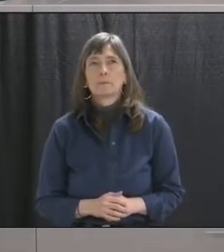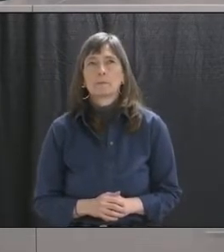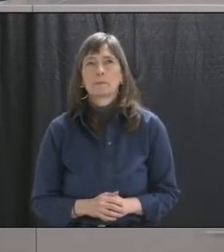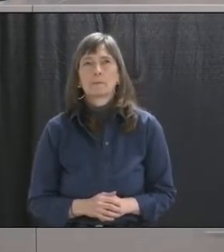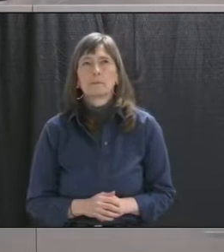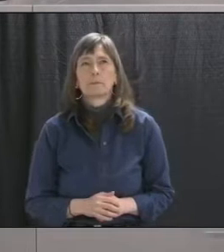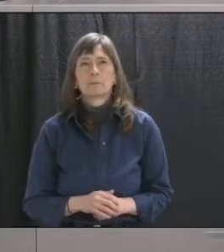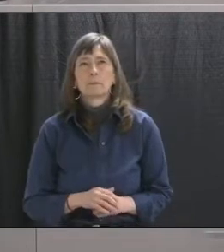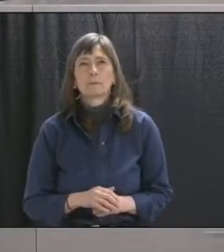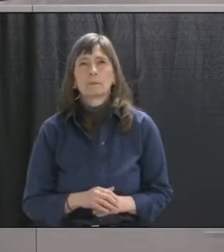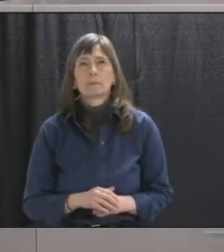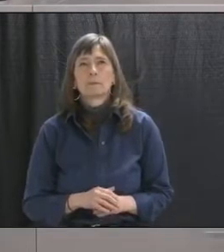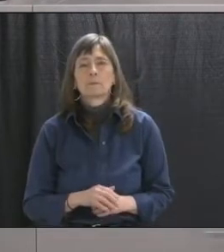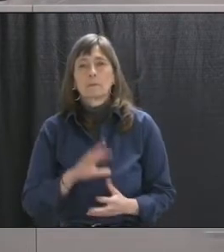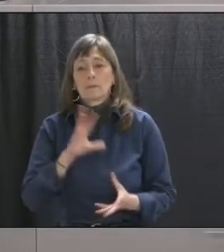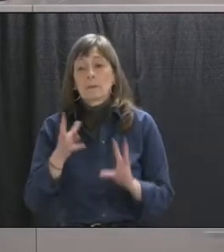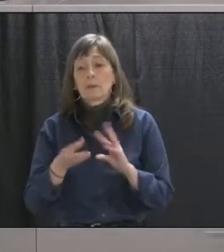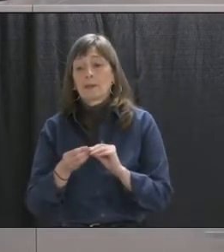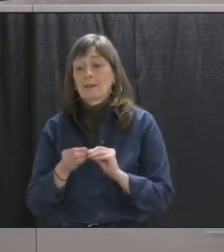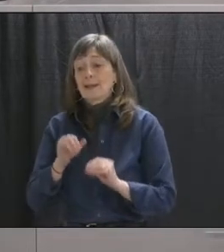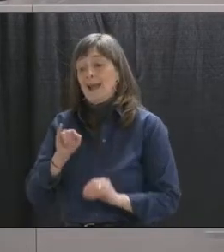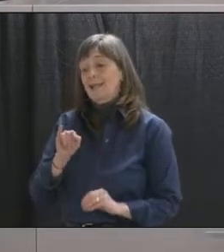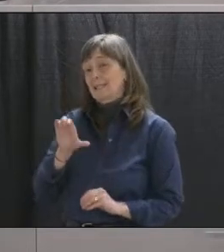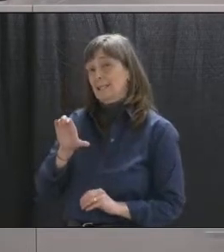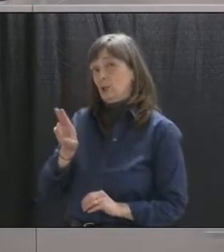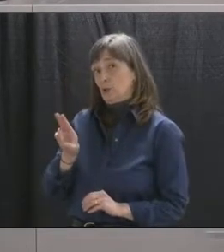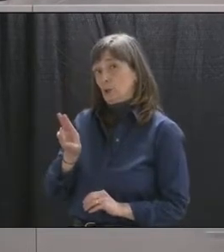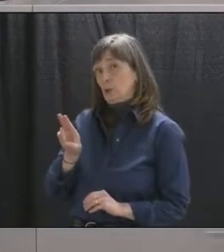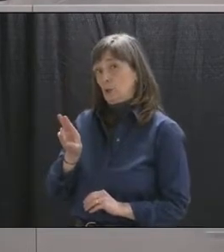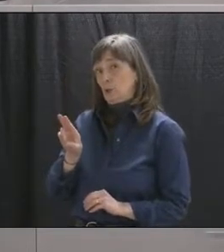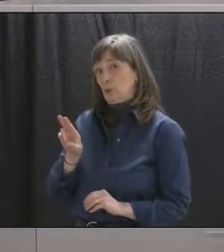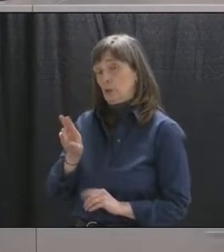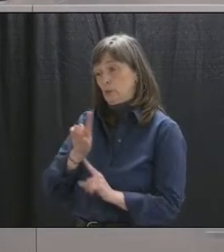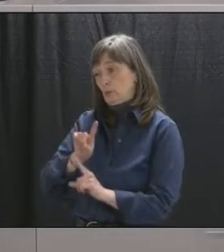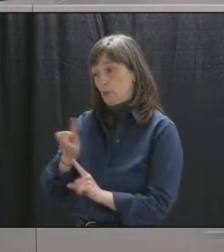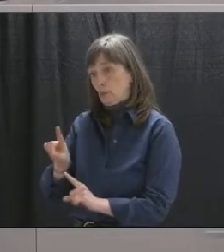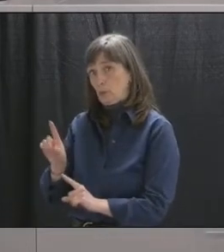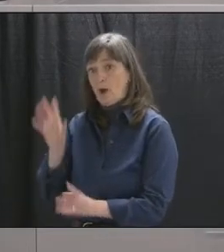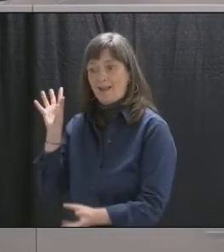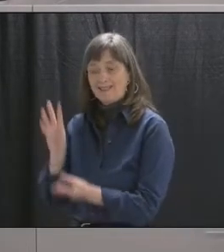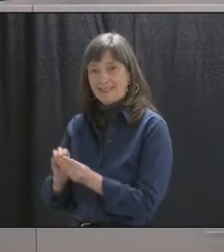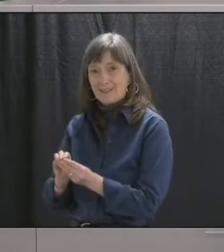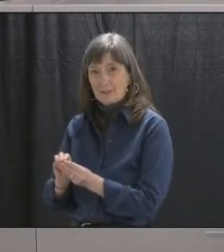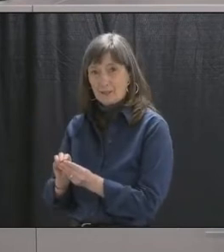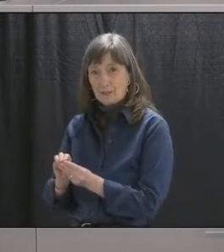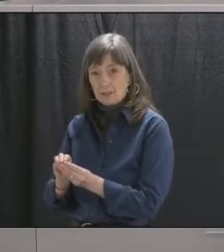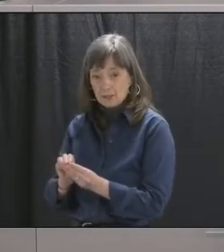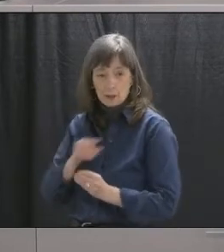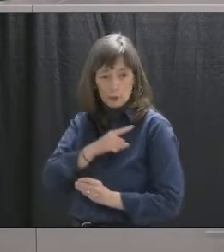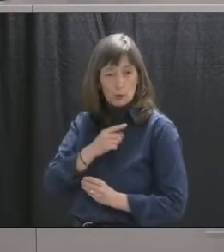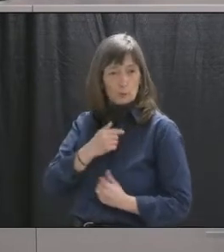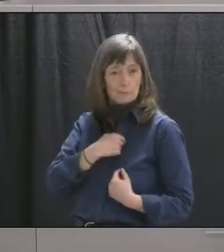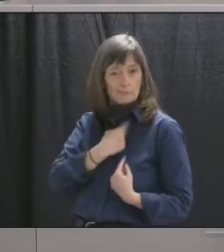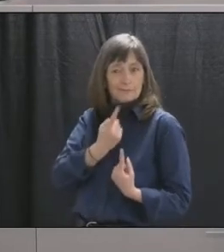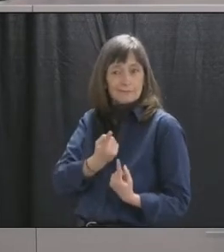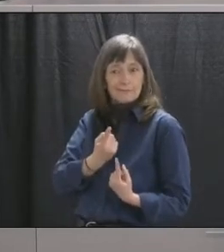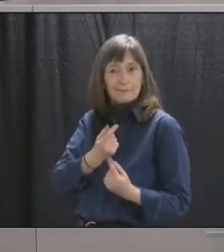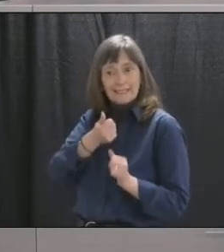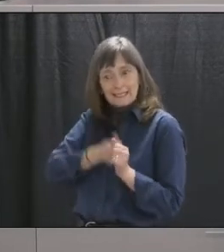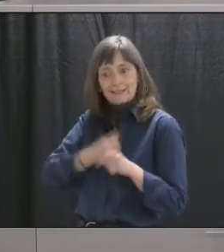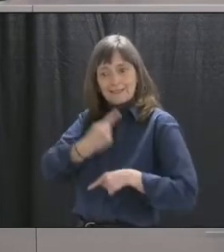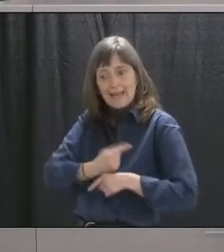The total number of ICU admissions to date. You guys are given a total for, you know, a specific day every day. But can you give, do you